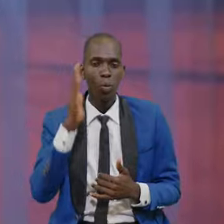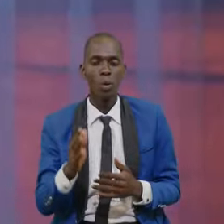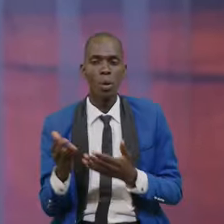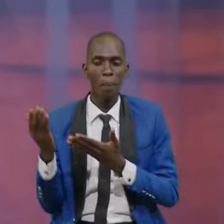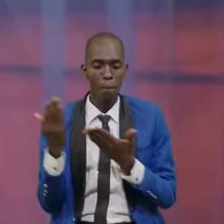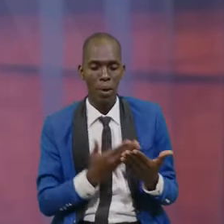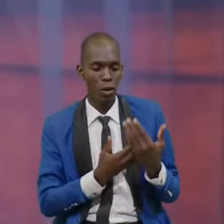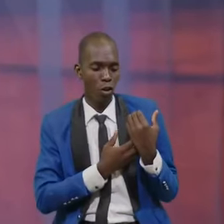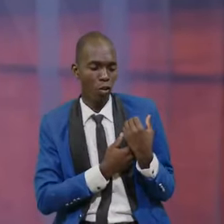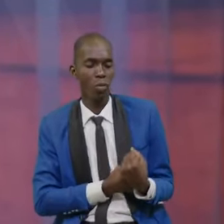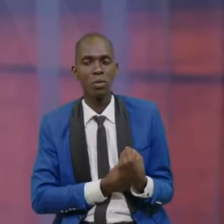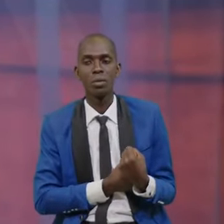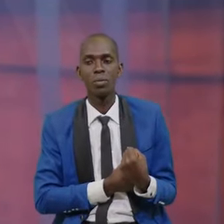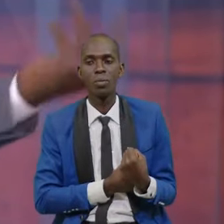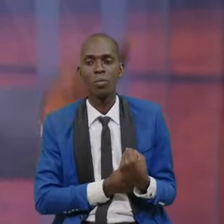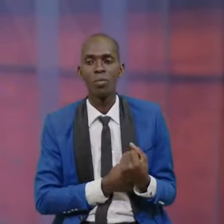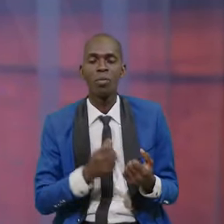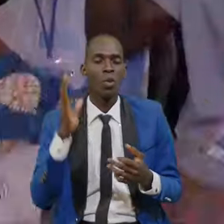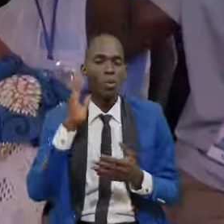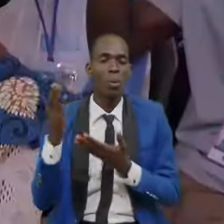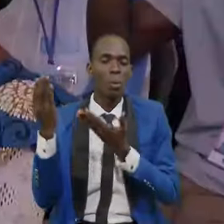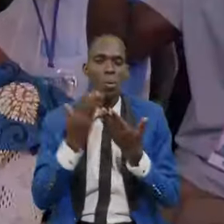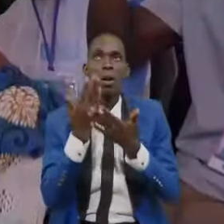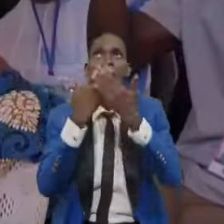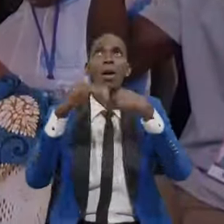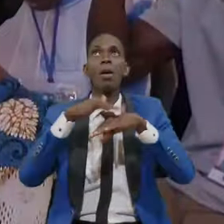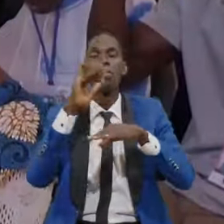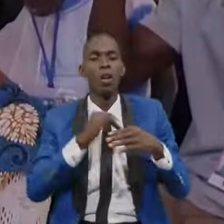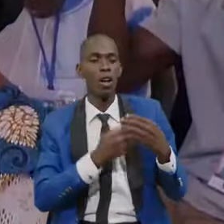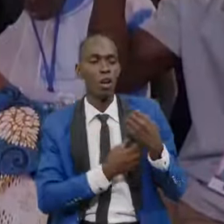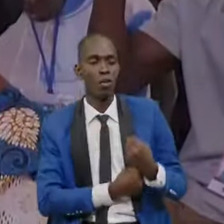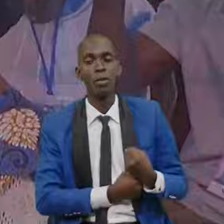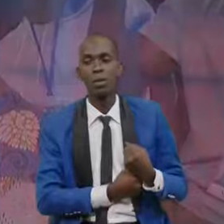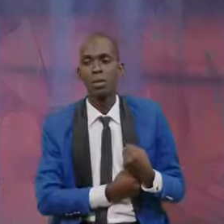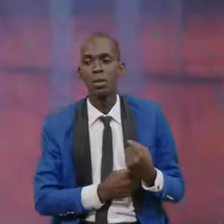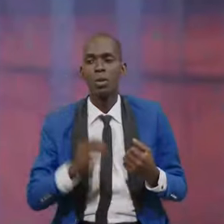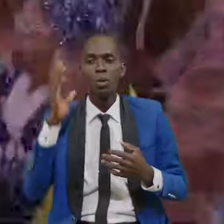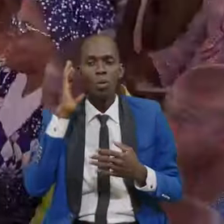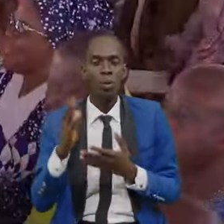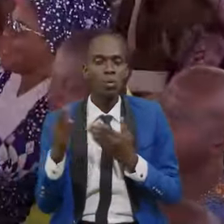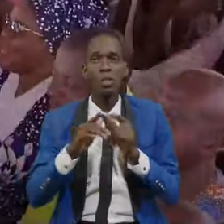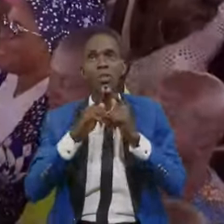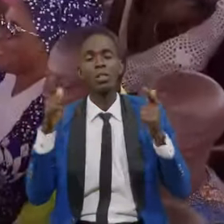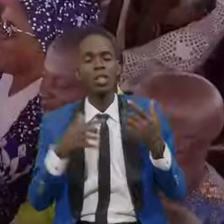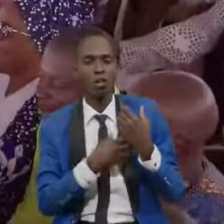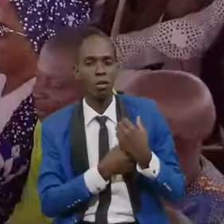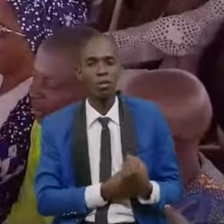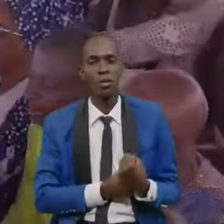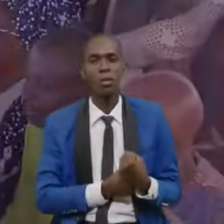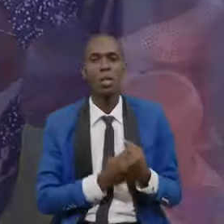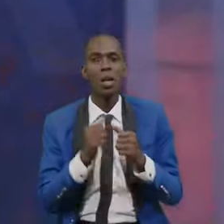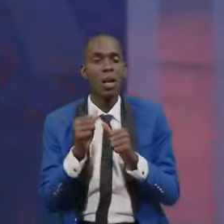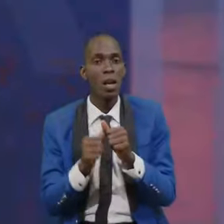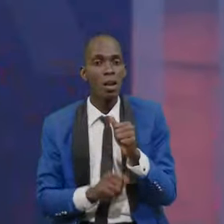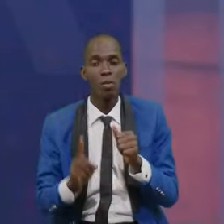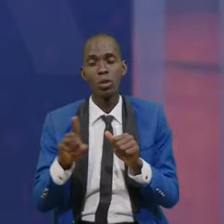confidence. Heavenly confidence. Dynamic confidence. Everywhere you